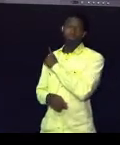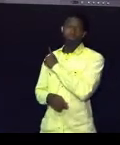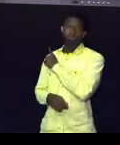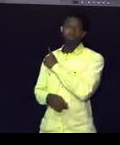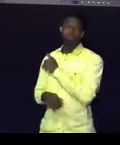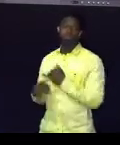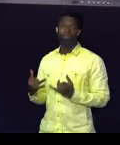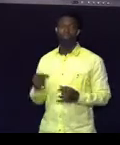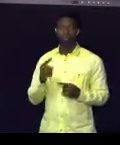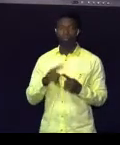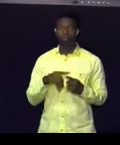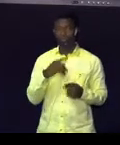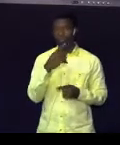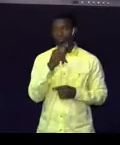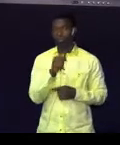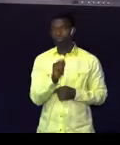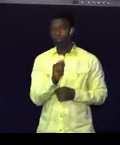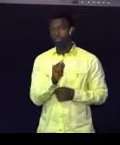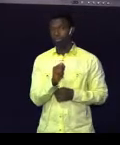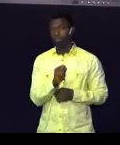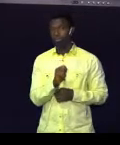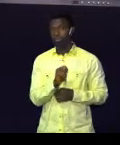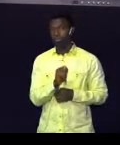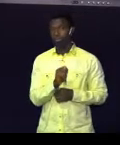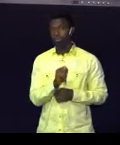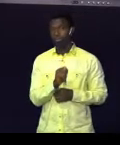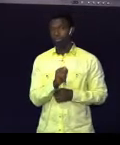in the course of today's lesson. Now to the